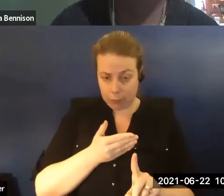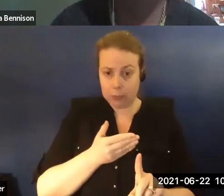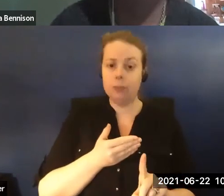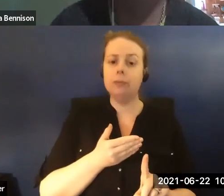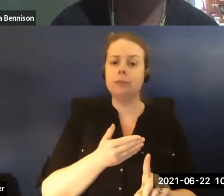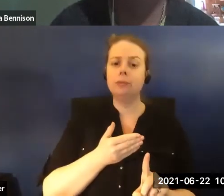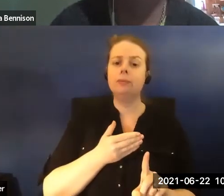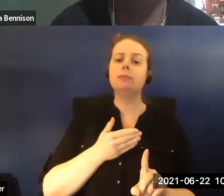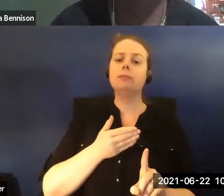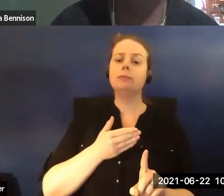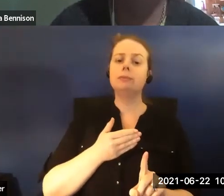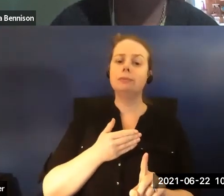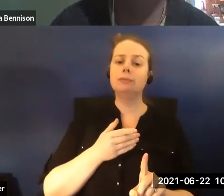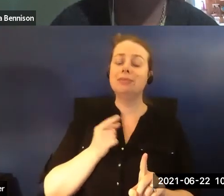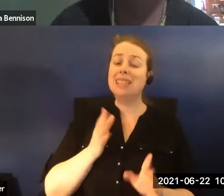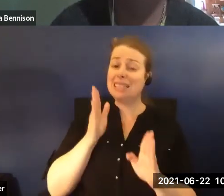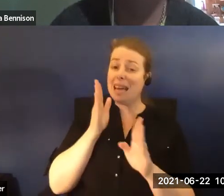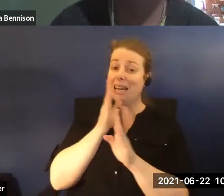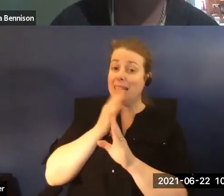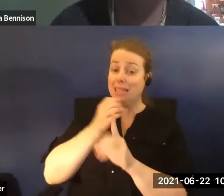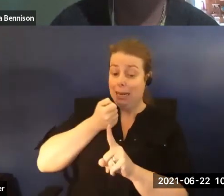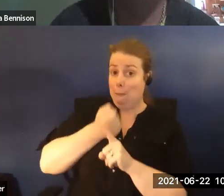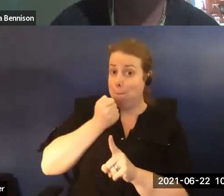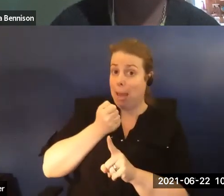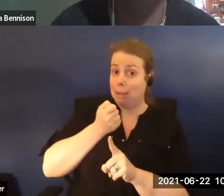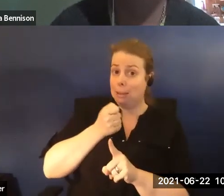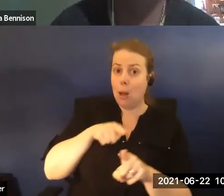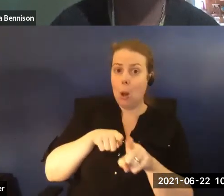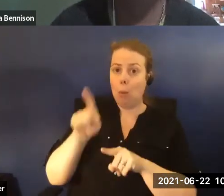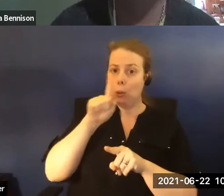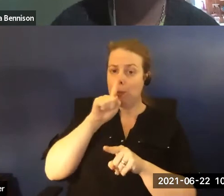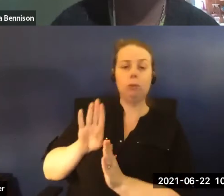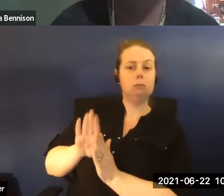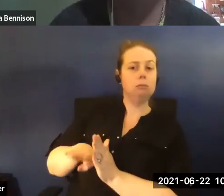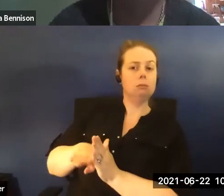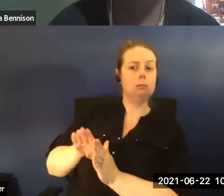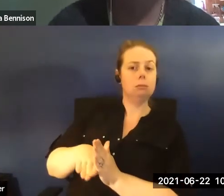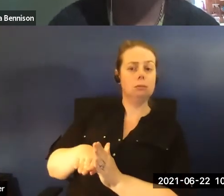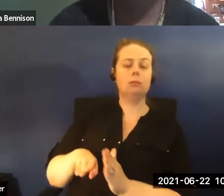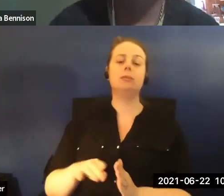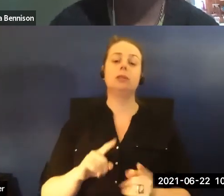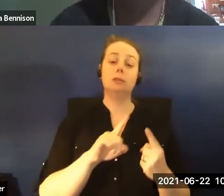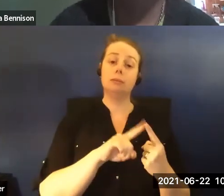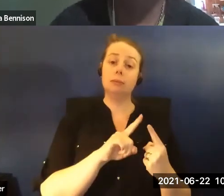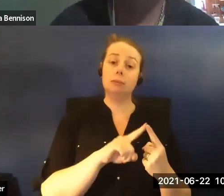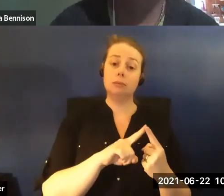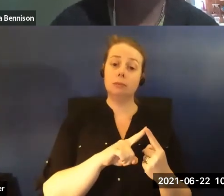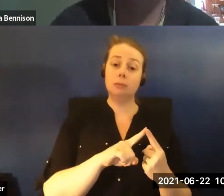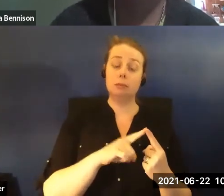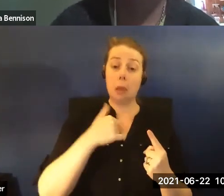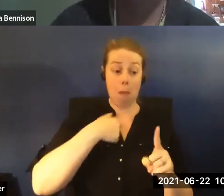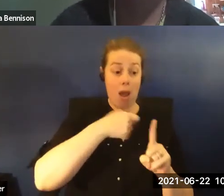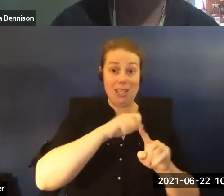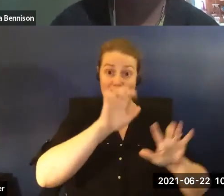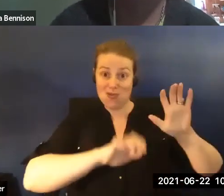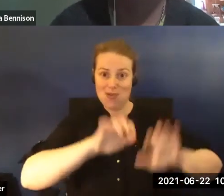hidden impact here that I want to touch upon, which most people don't discuss. So the first one is I'm renovating a new kitchen, which is